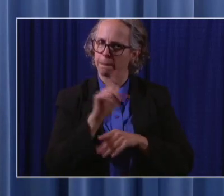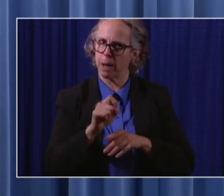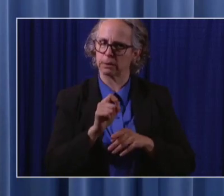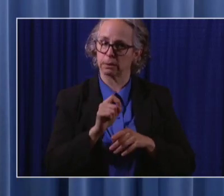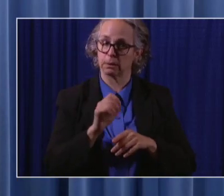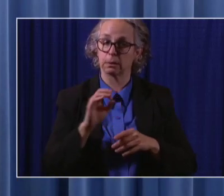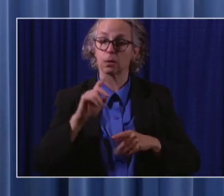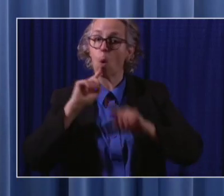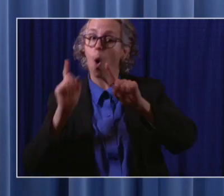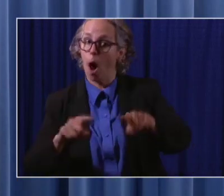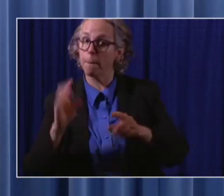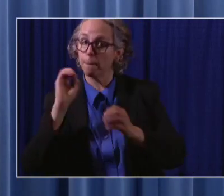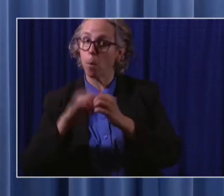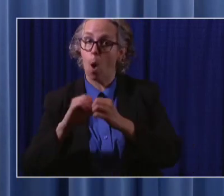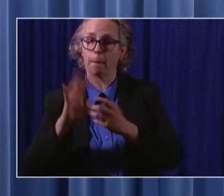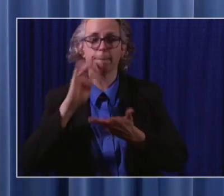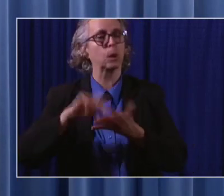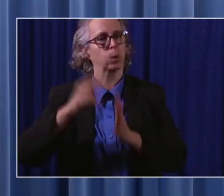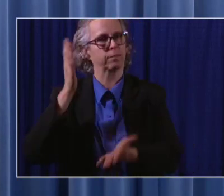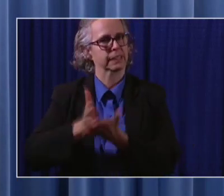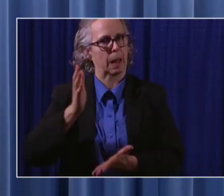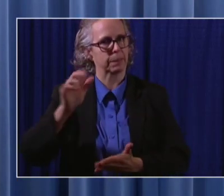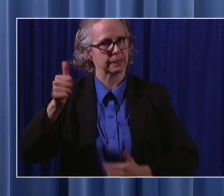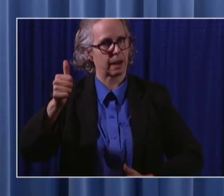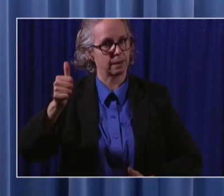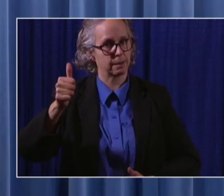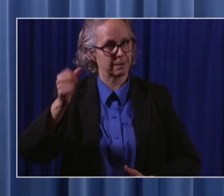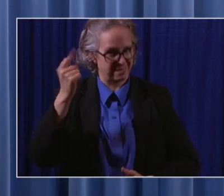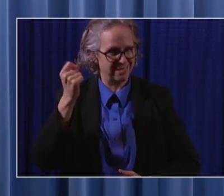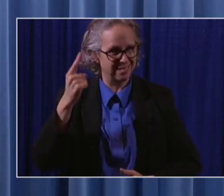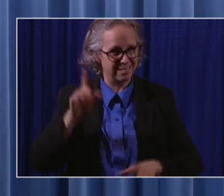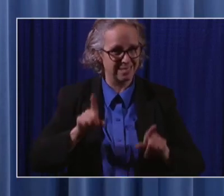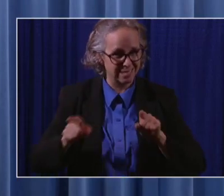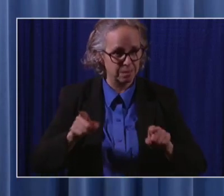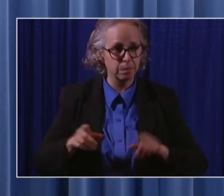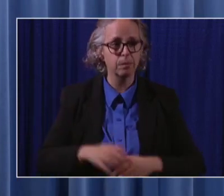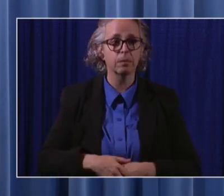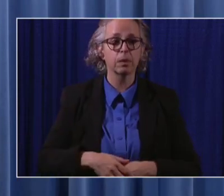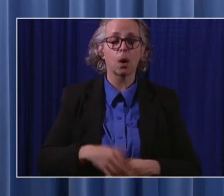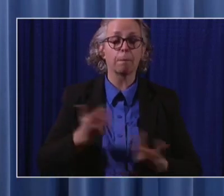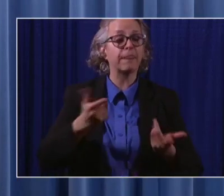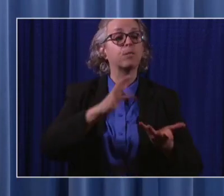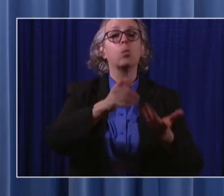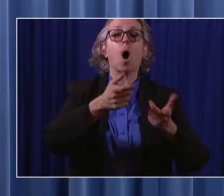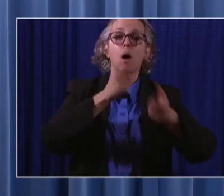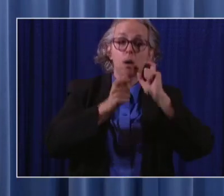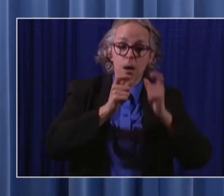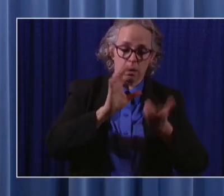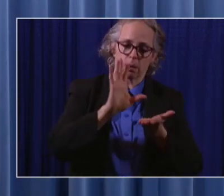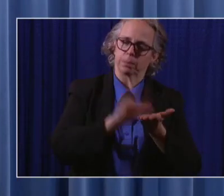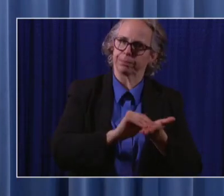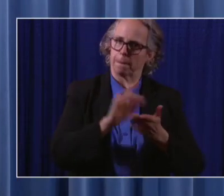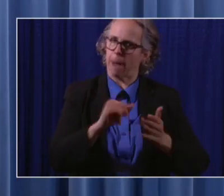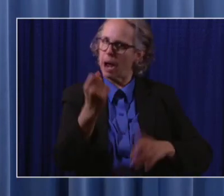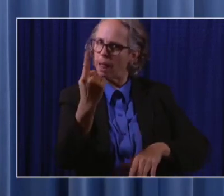to allow for people who are having a late dinner to be able to do that, and for the businesses to be able to